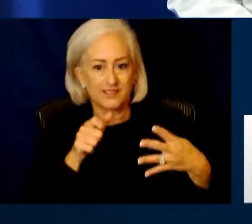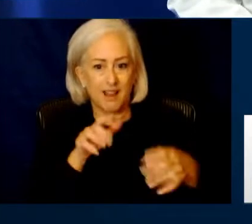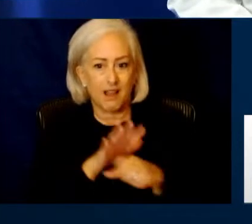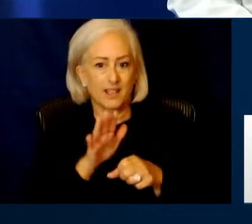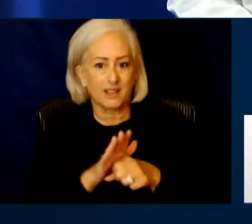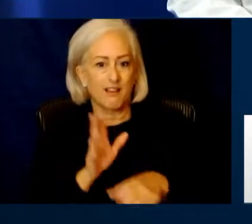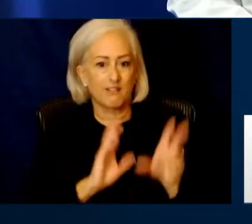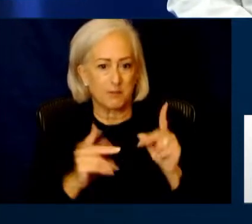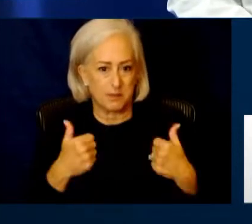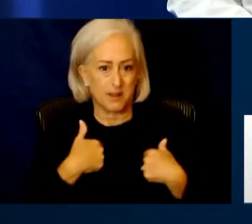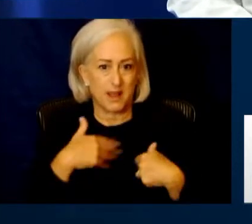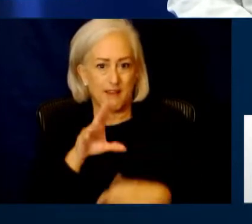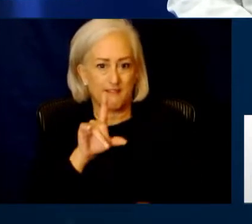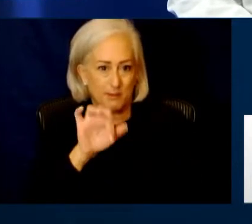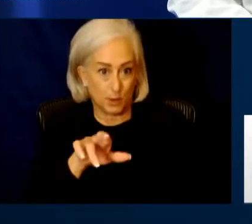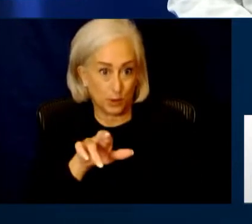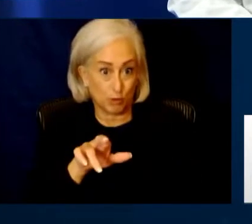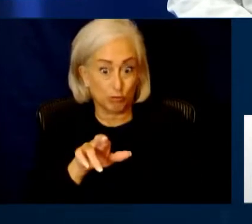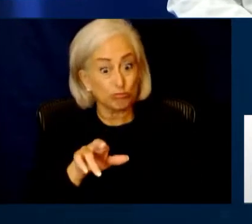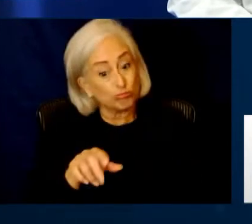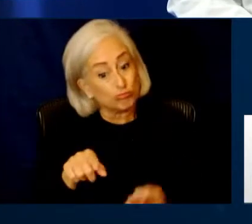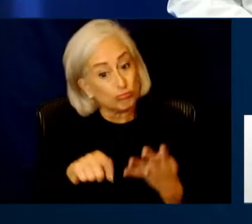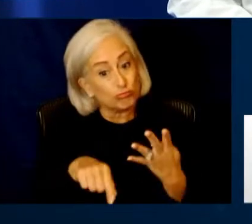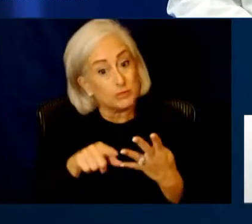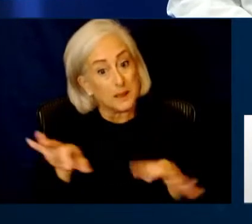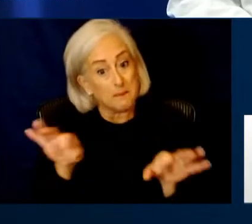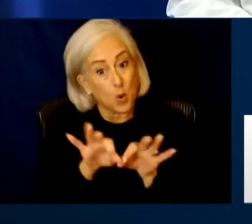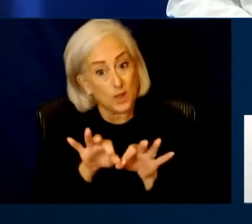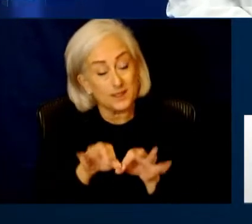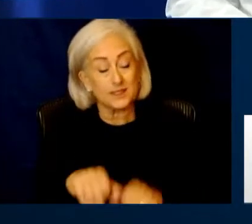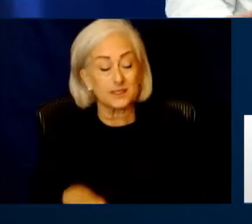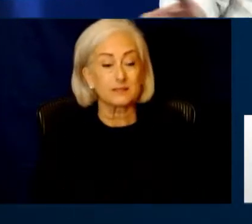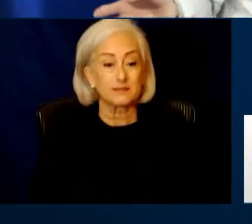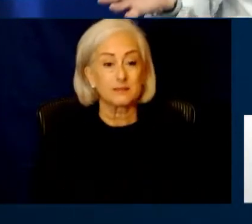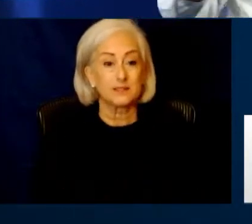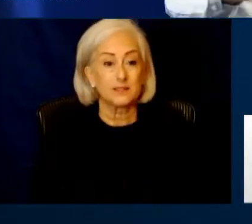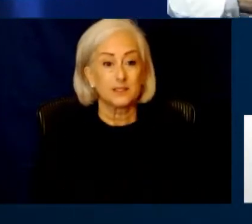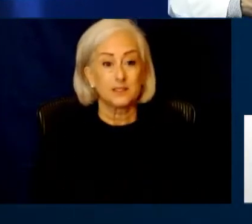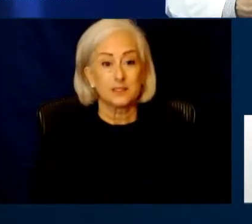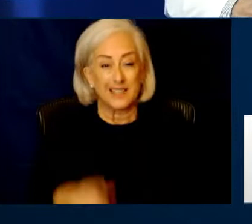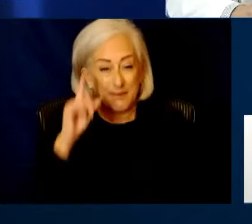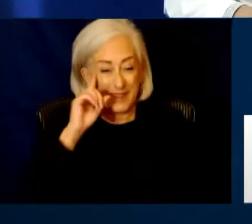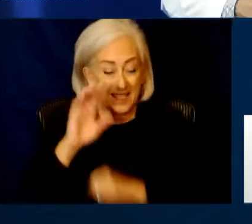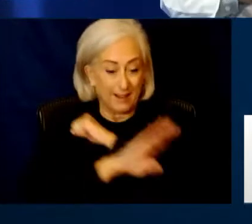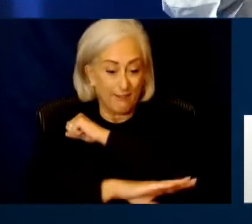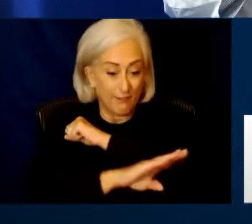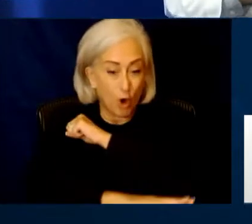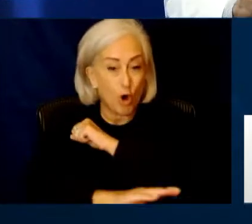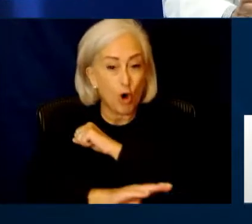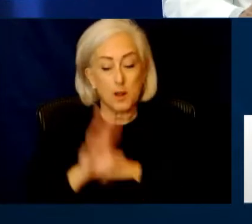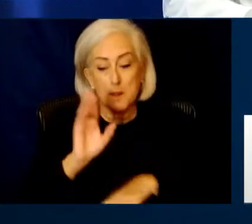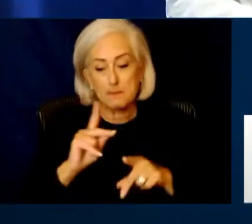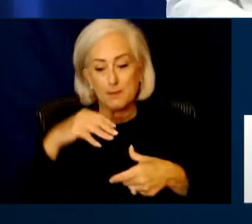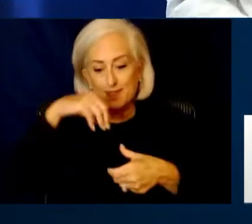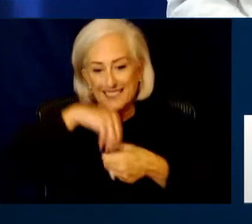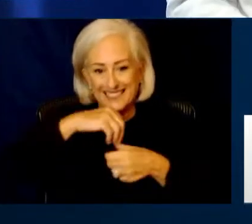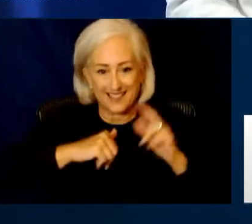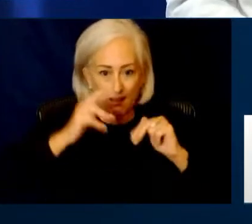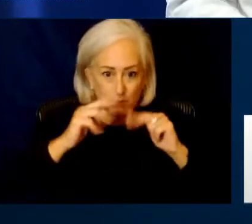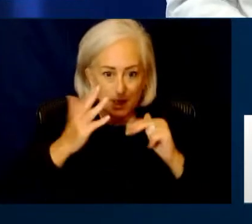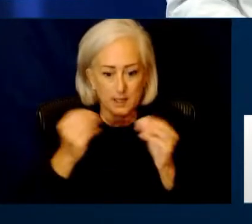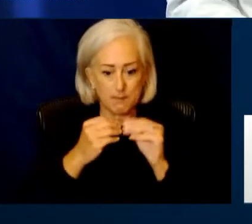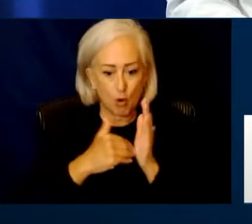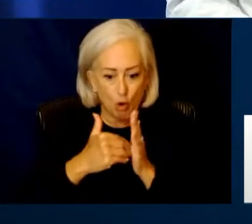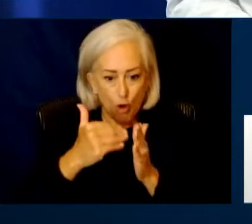important. I do think we're going to have a little bit of a bumpy fall, especially the late fall when people start going back indoors. There's not going to be a lot of masking